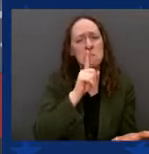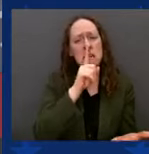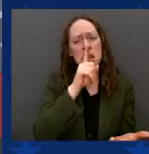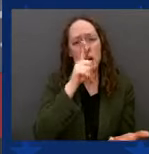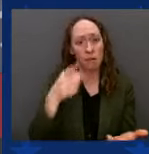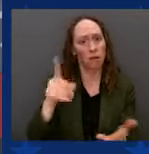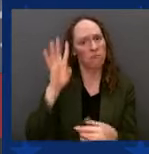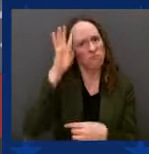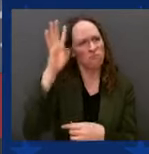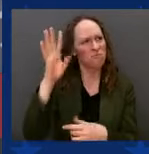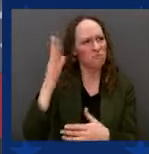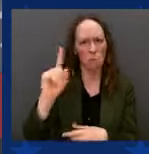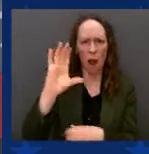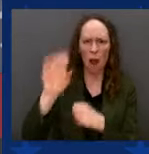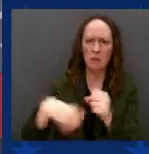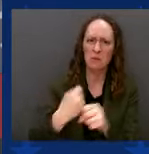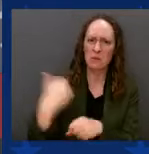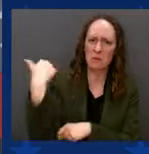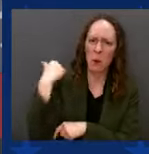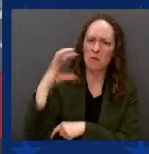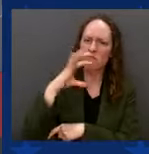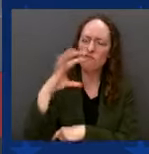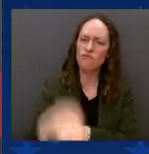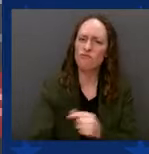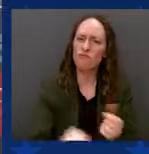cost to make that insulin?